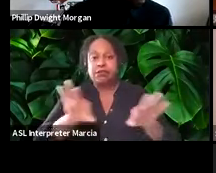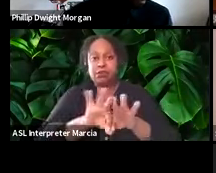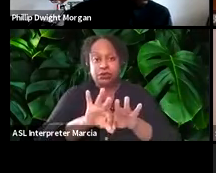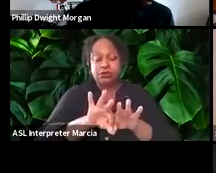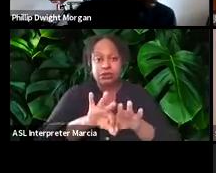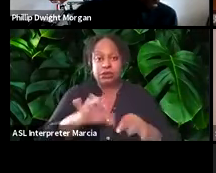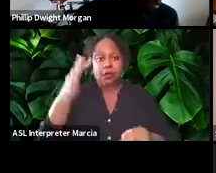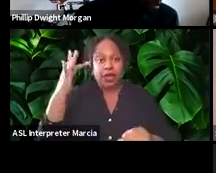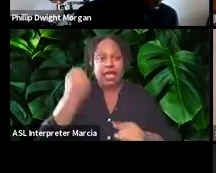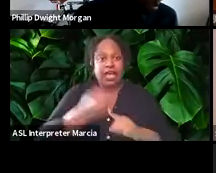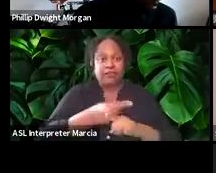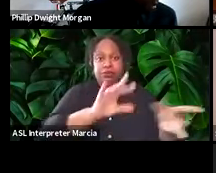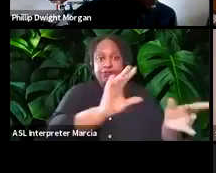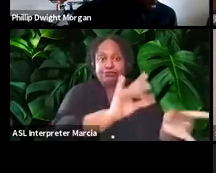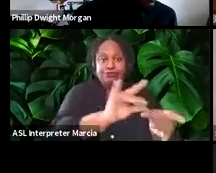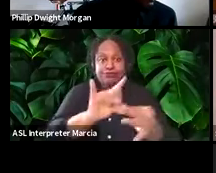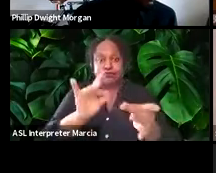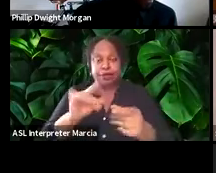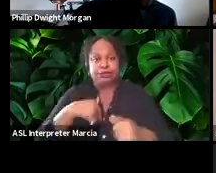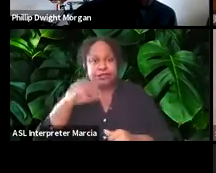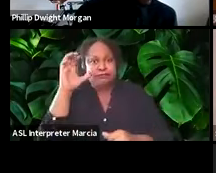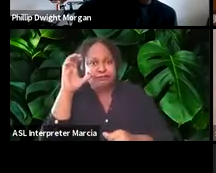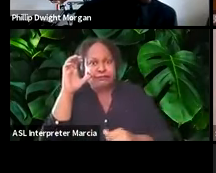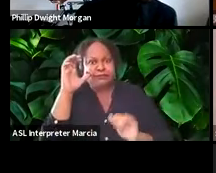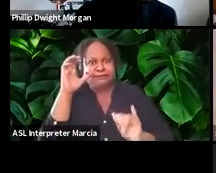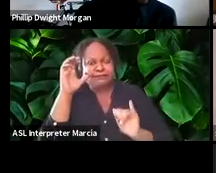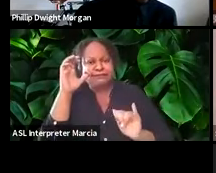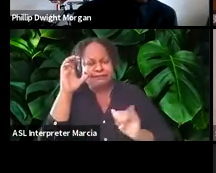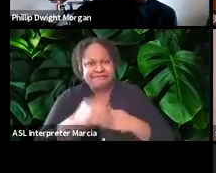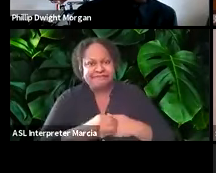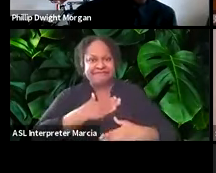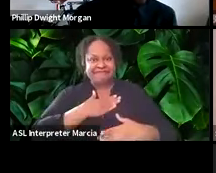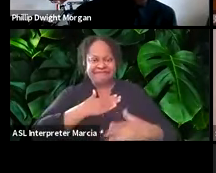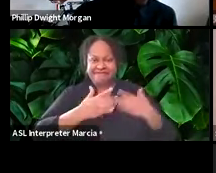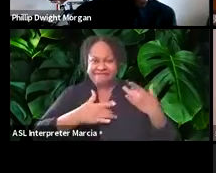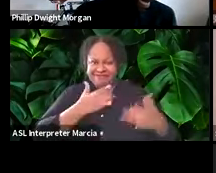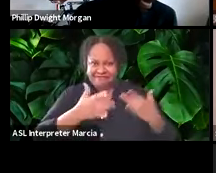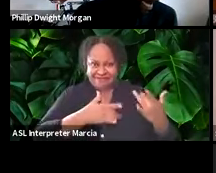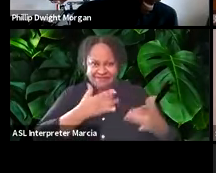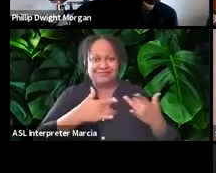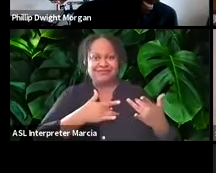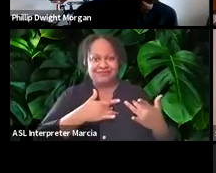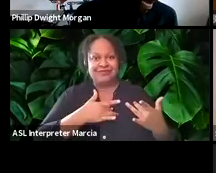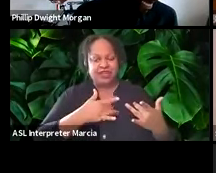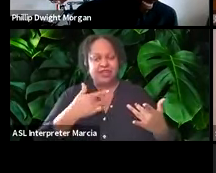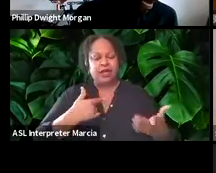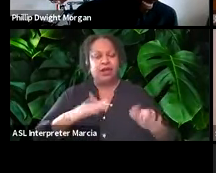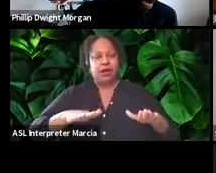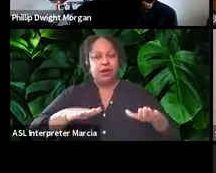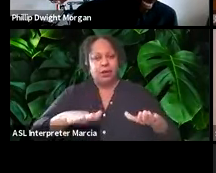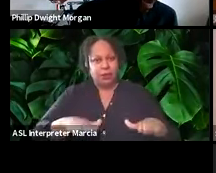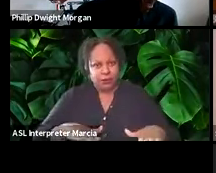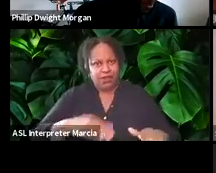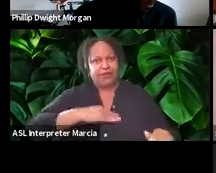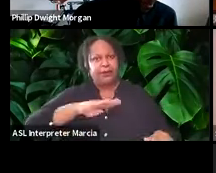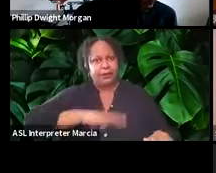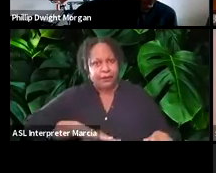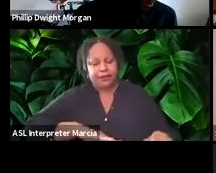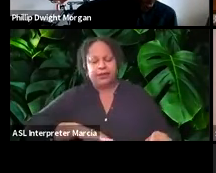everyone speaking, I'm just sitting here getting hype and it's really, it's really reassuring and it's really